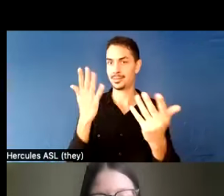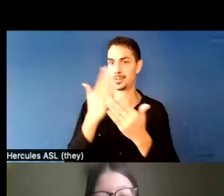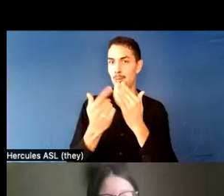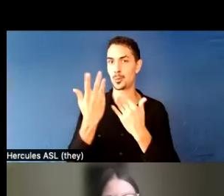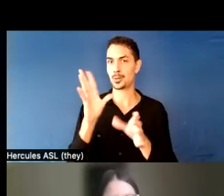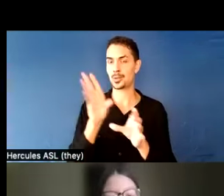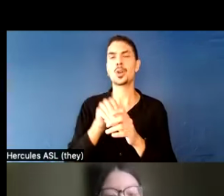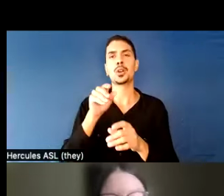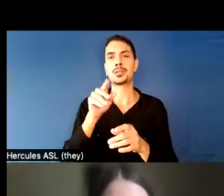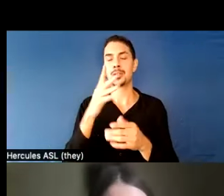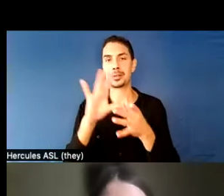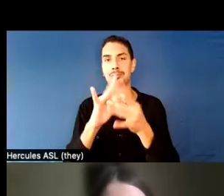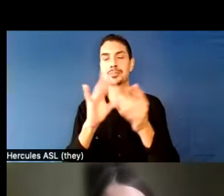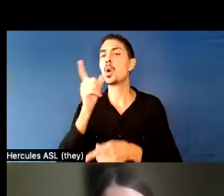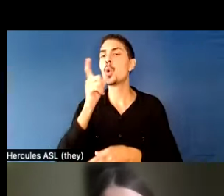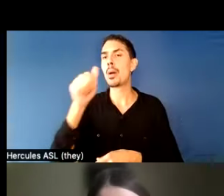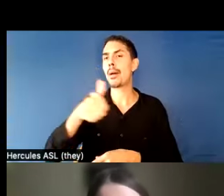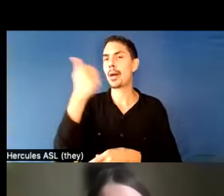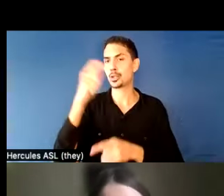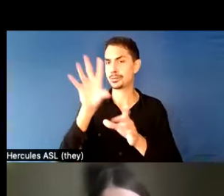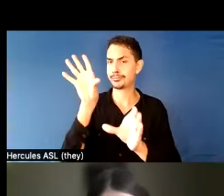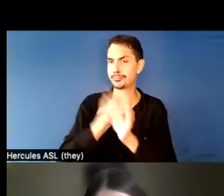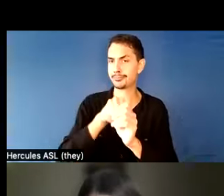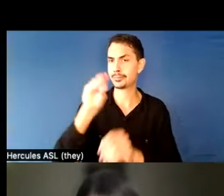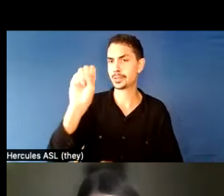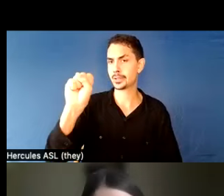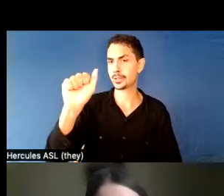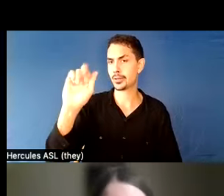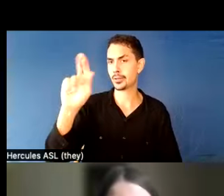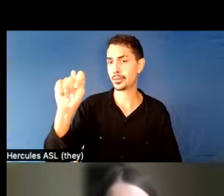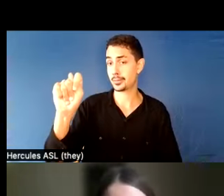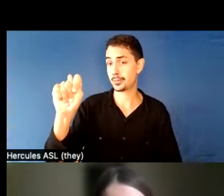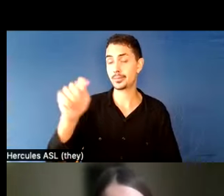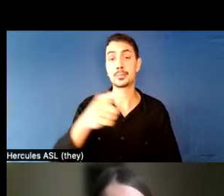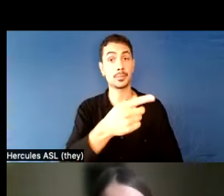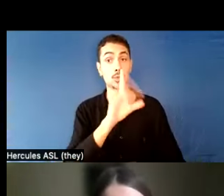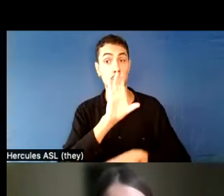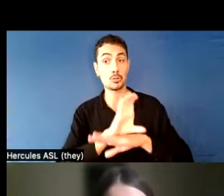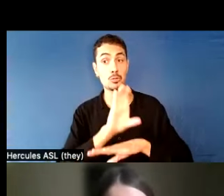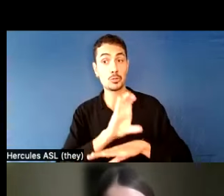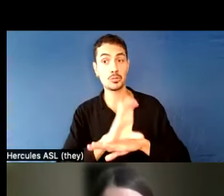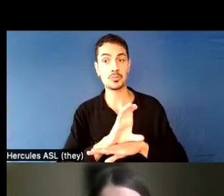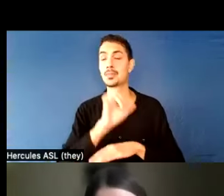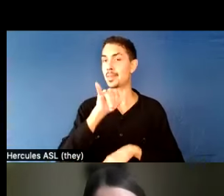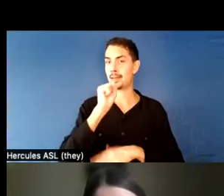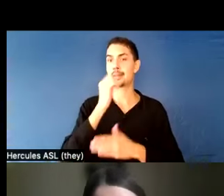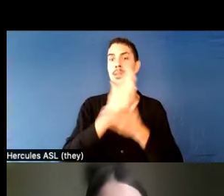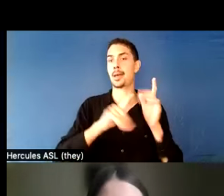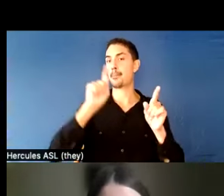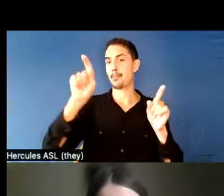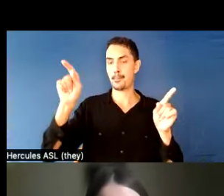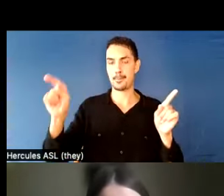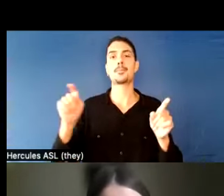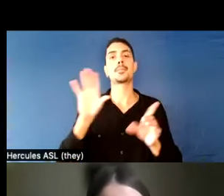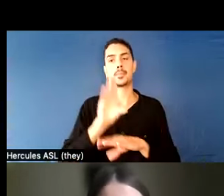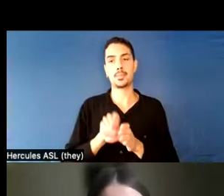out. Yes, so local churches. In some communities, local churches are some of those, both either those key points of disclosure or